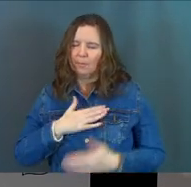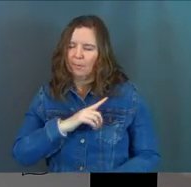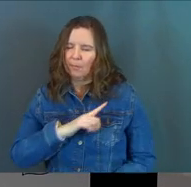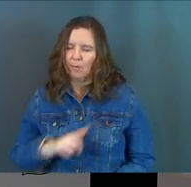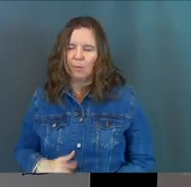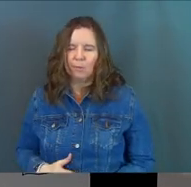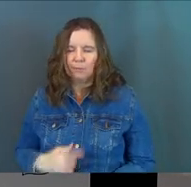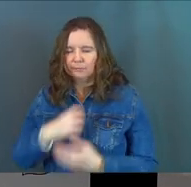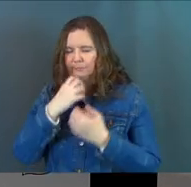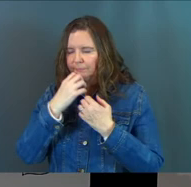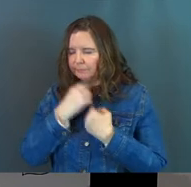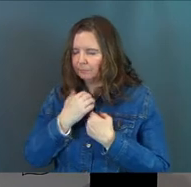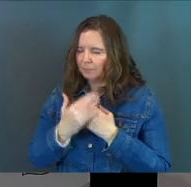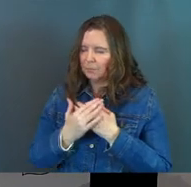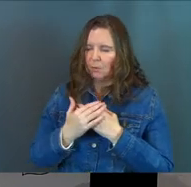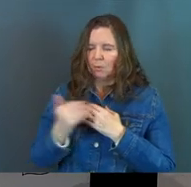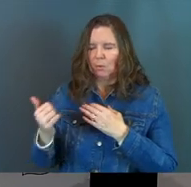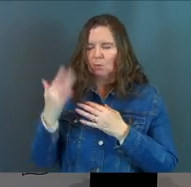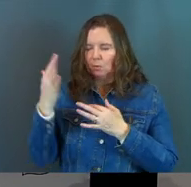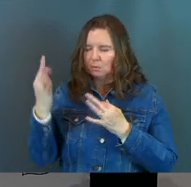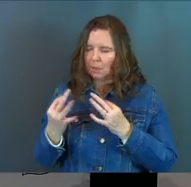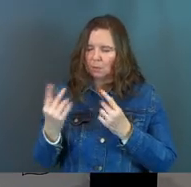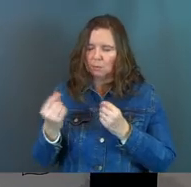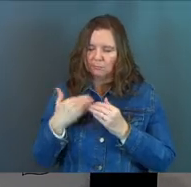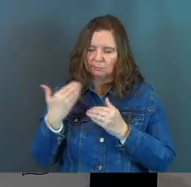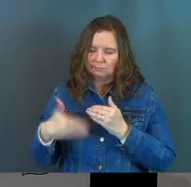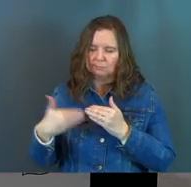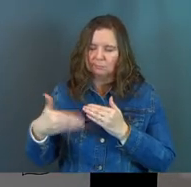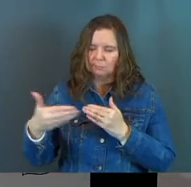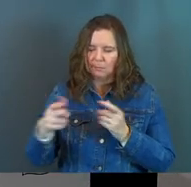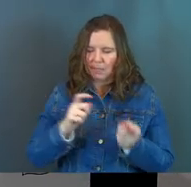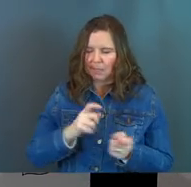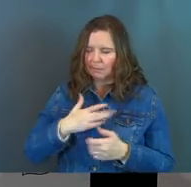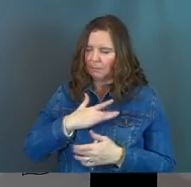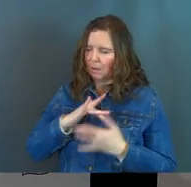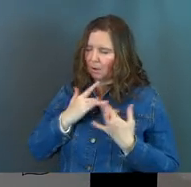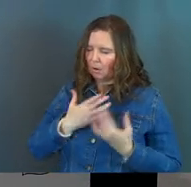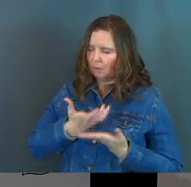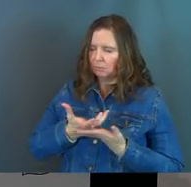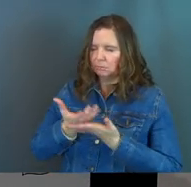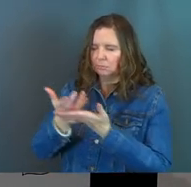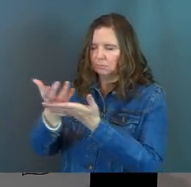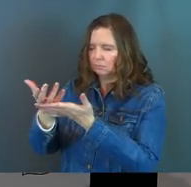Lord. You call the shots now. I give my heart